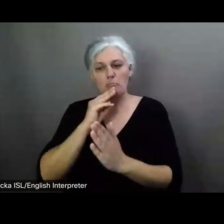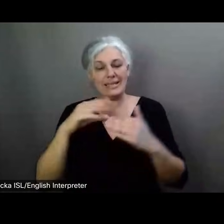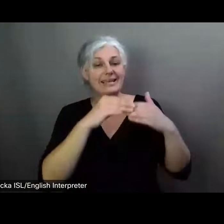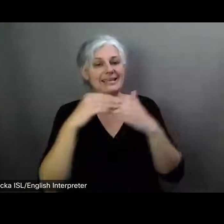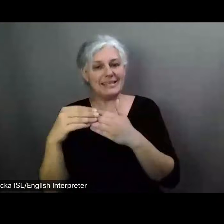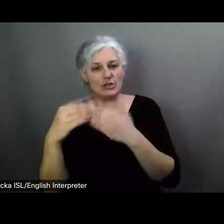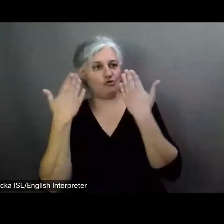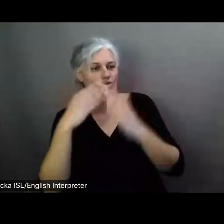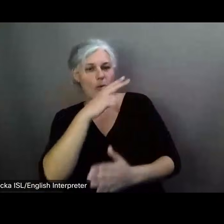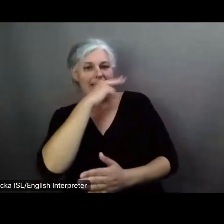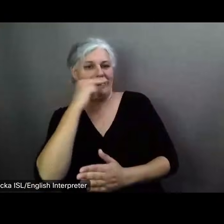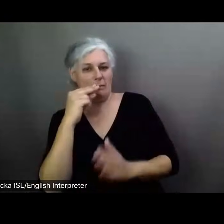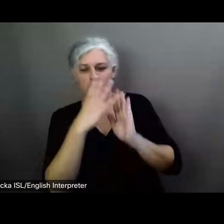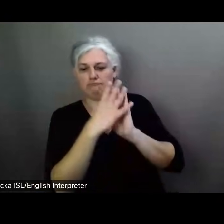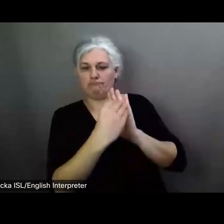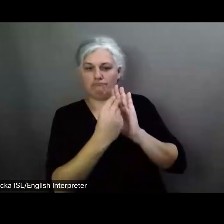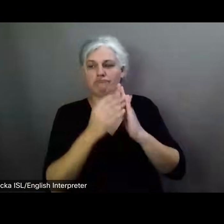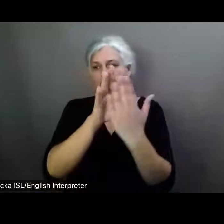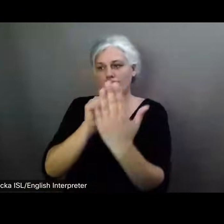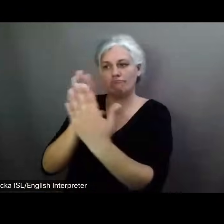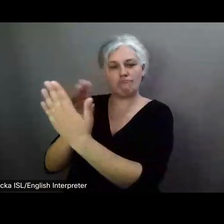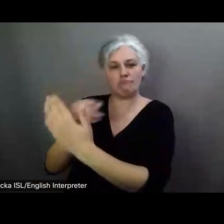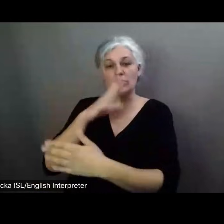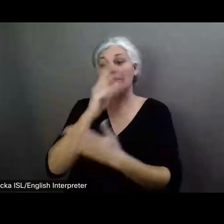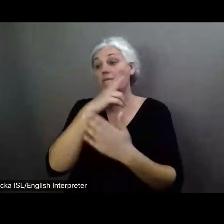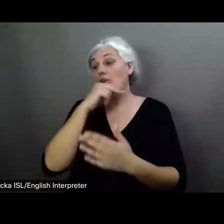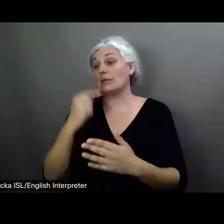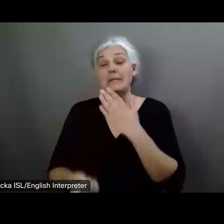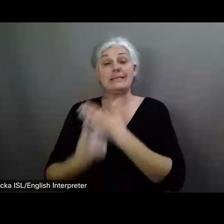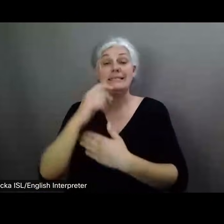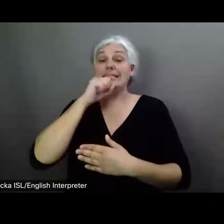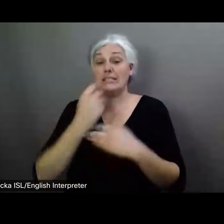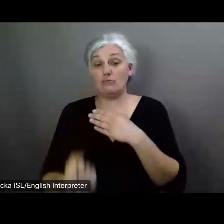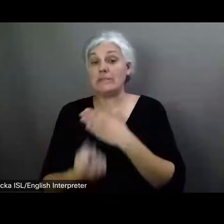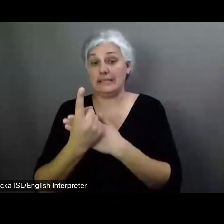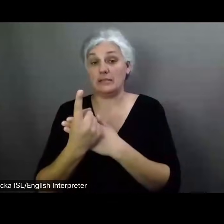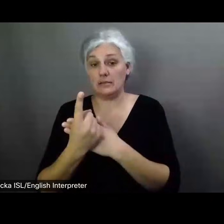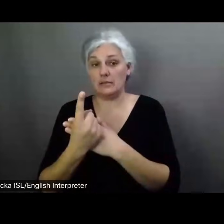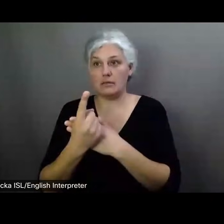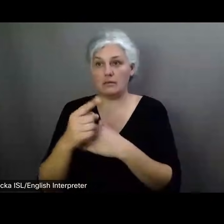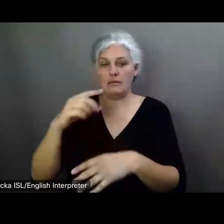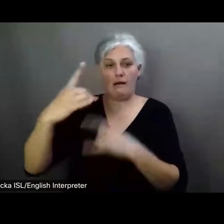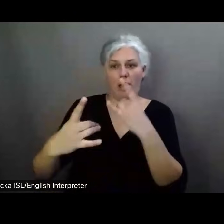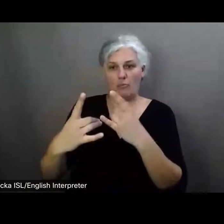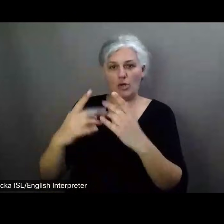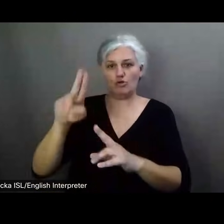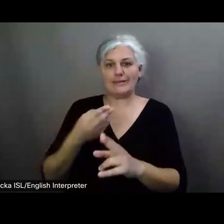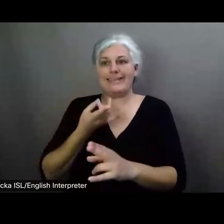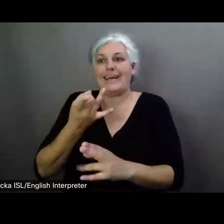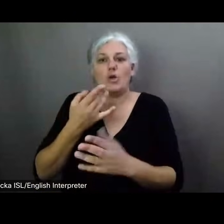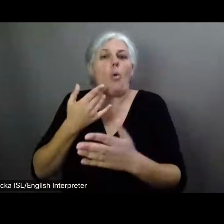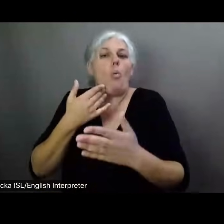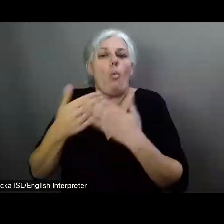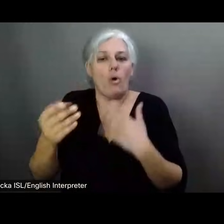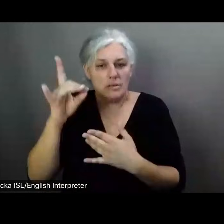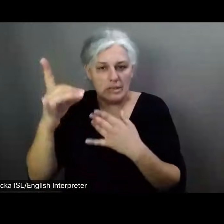example. So when we discuss, for example, instance or serious incident executive meetings, we shouldn't just ask what happened, why it happened,